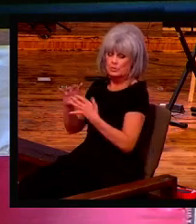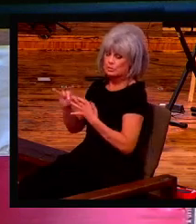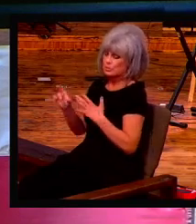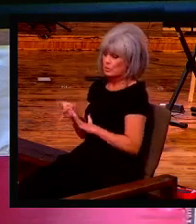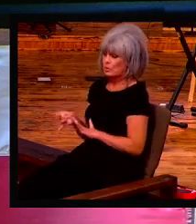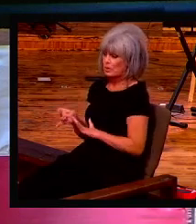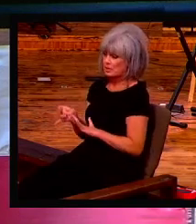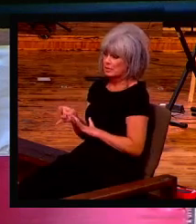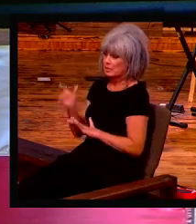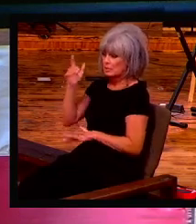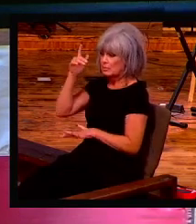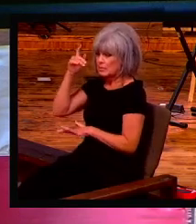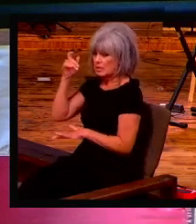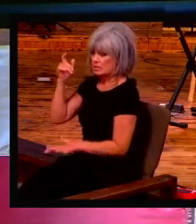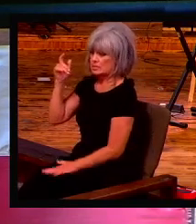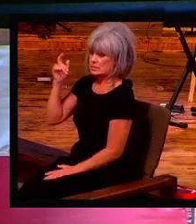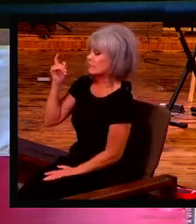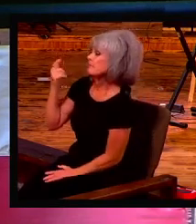why is because